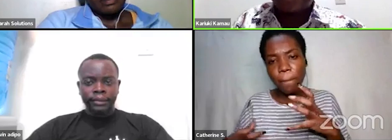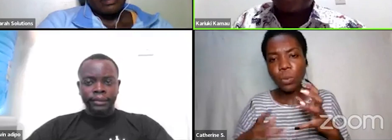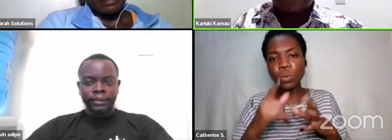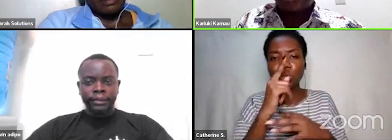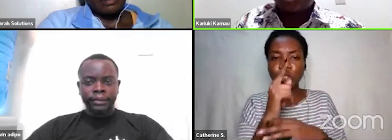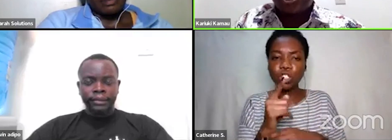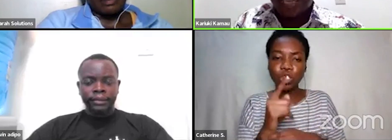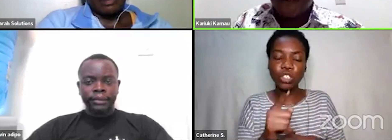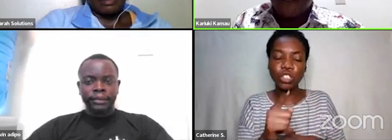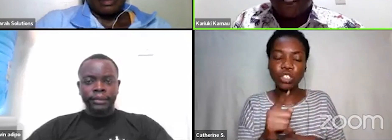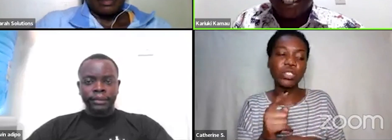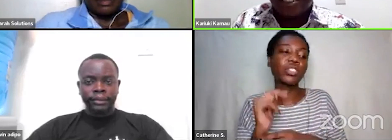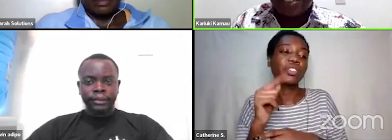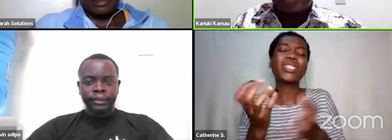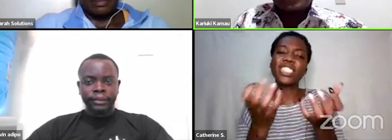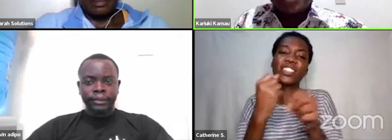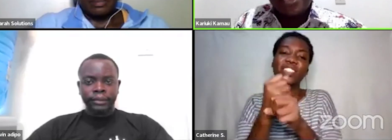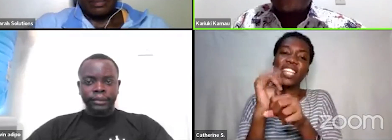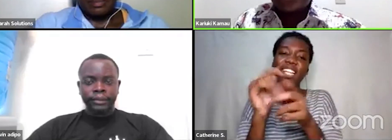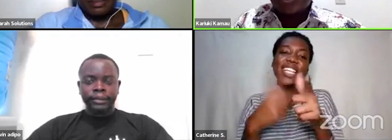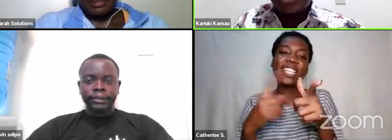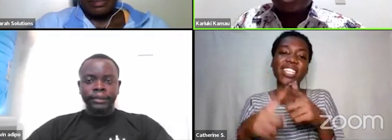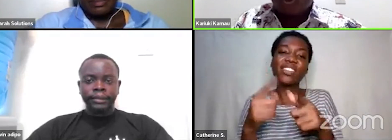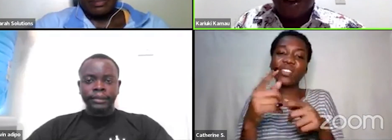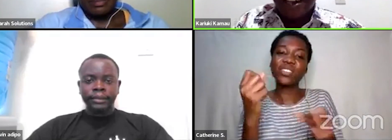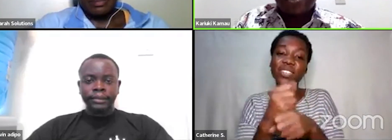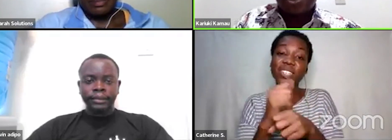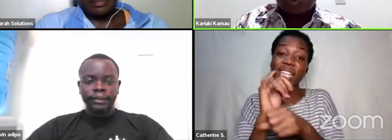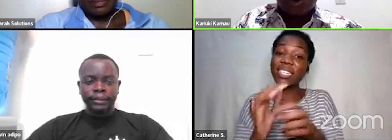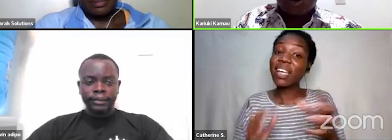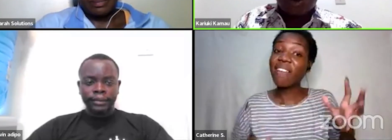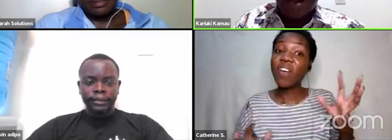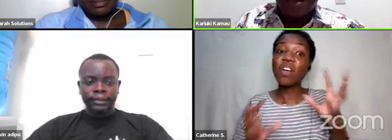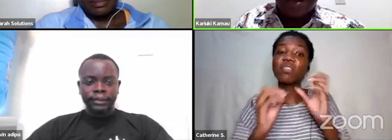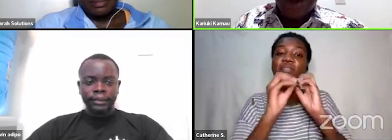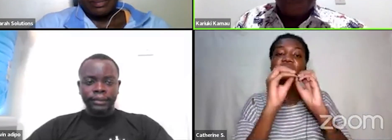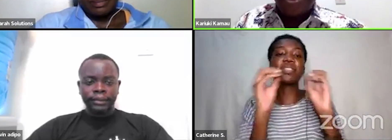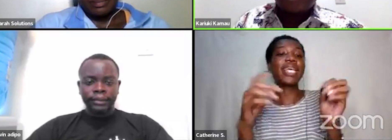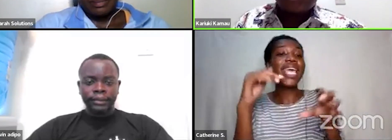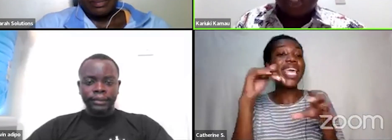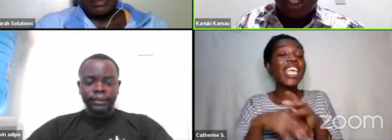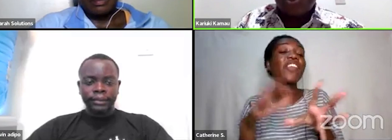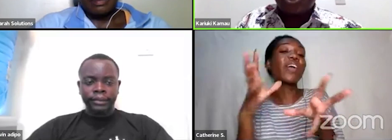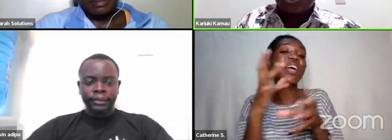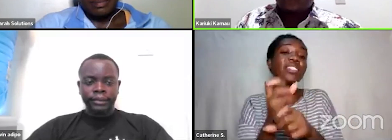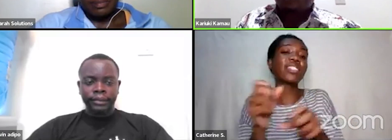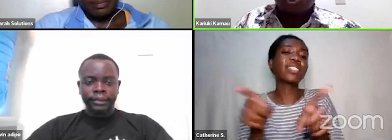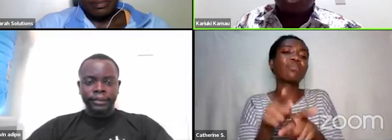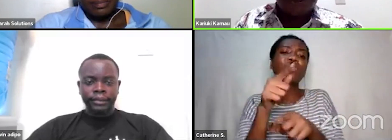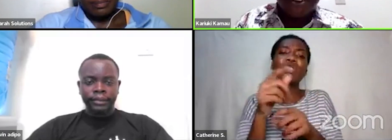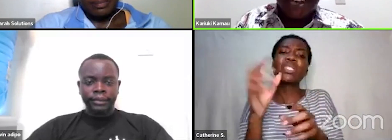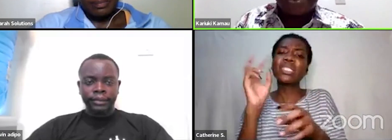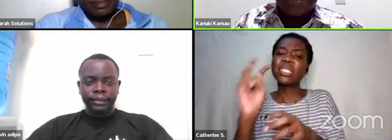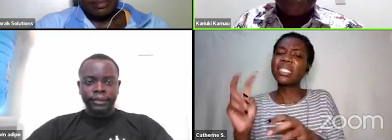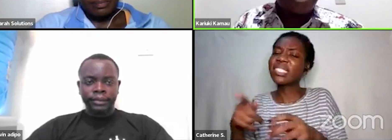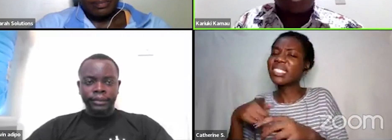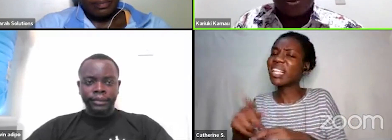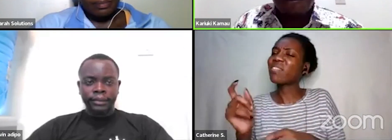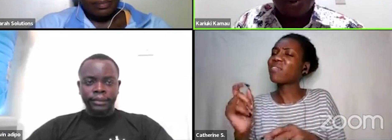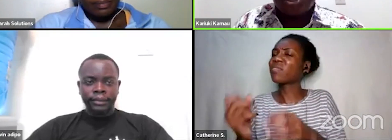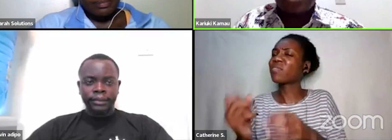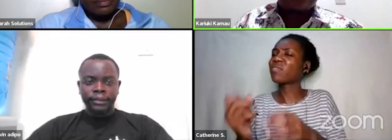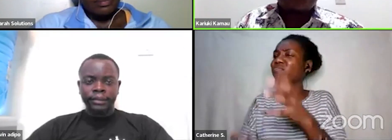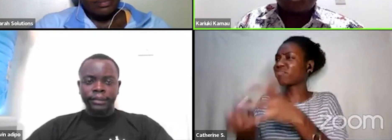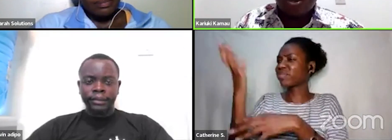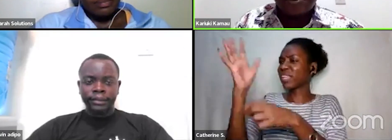this, and you can do it effortlessly. Even within your organization where you work, where do you see yourself most productive? That